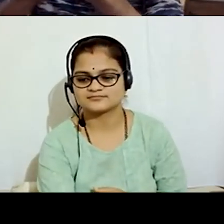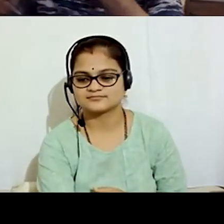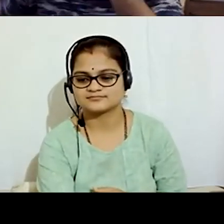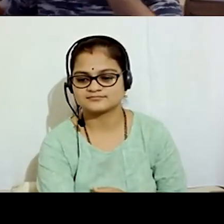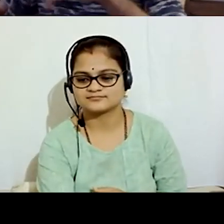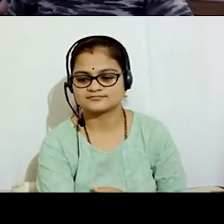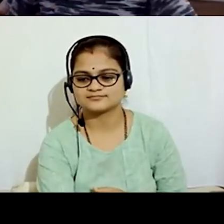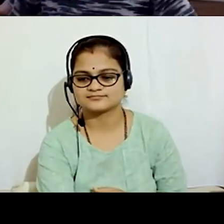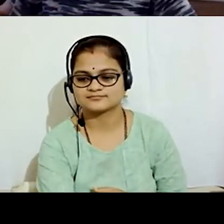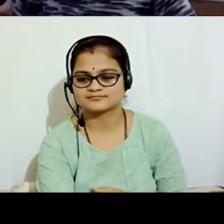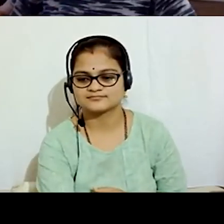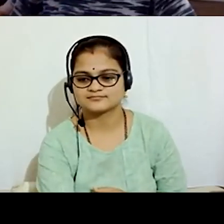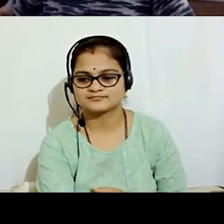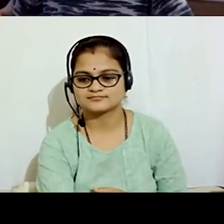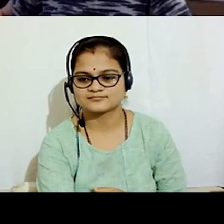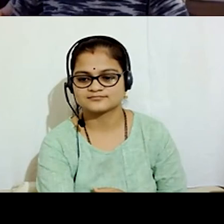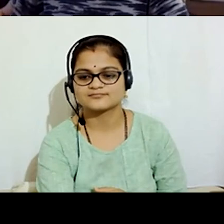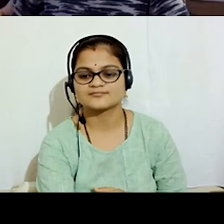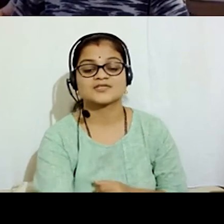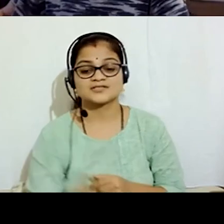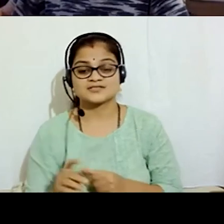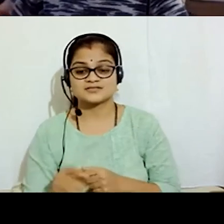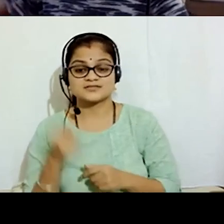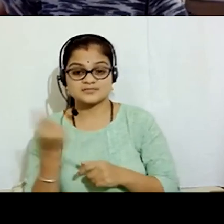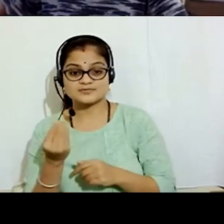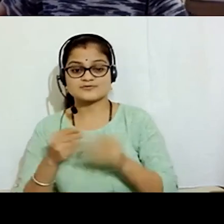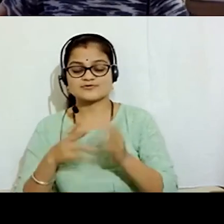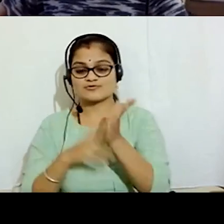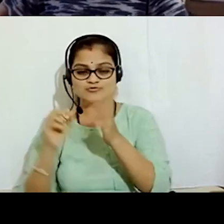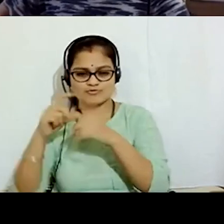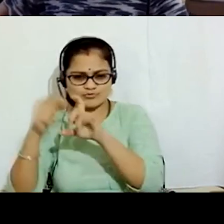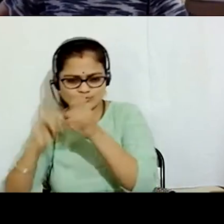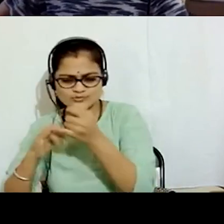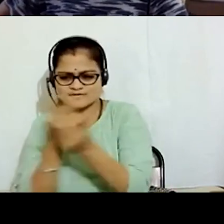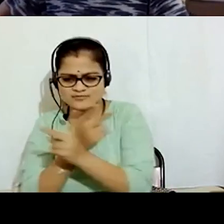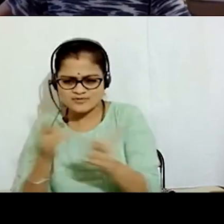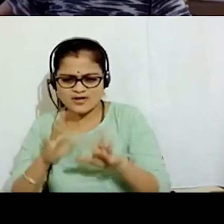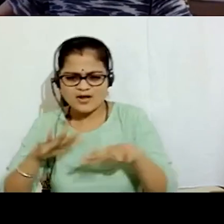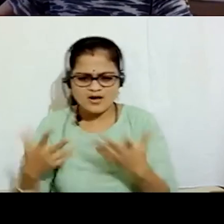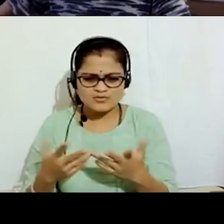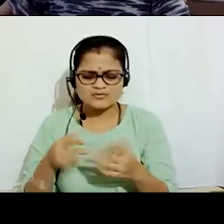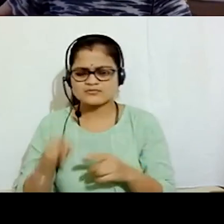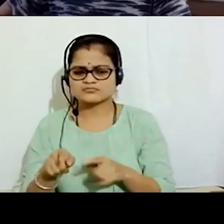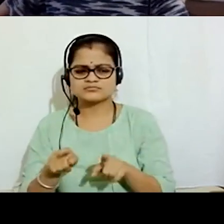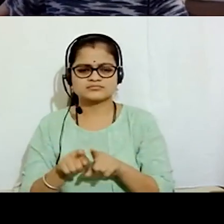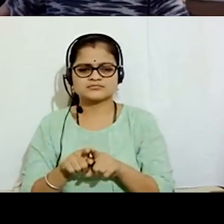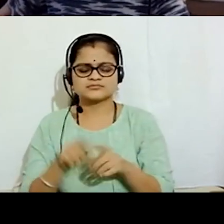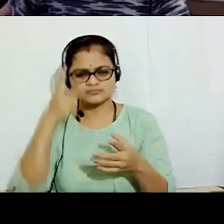stuff and giving some notes here and there. But I think we got four really talented and